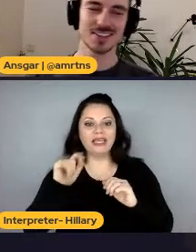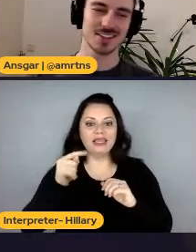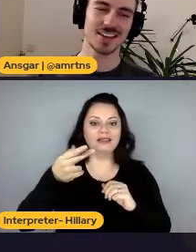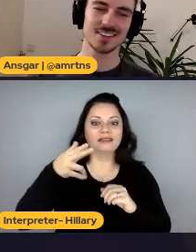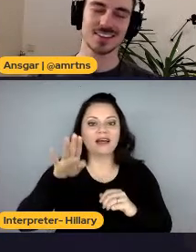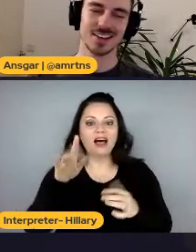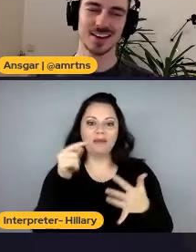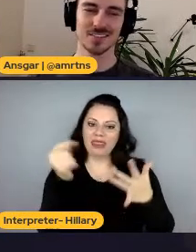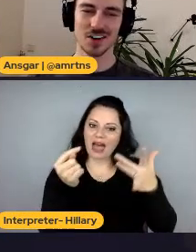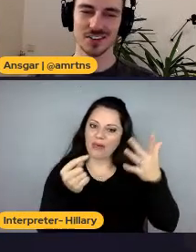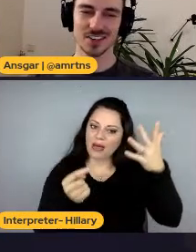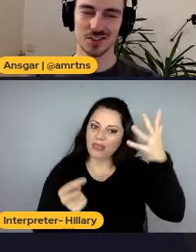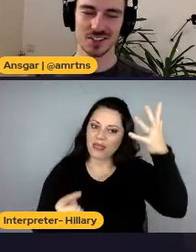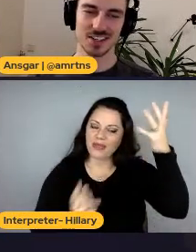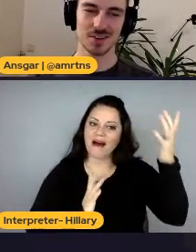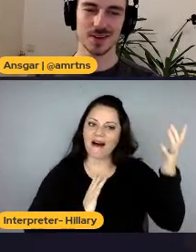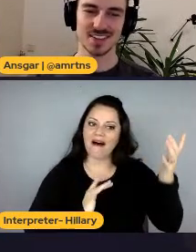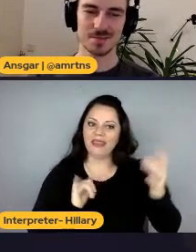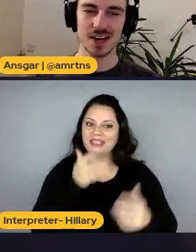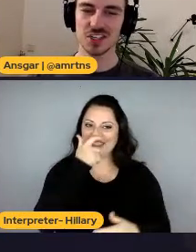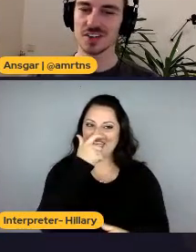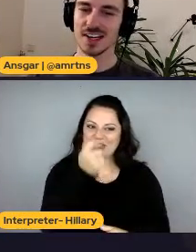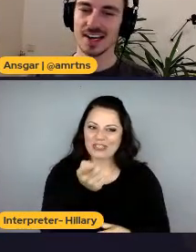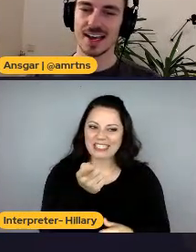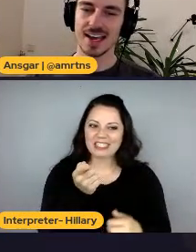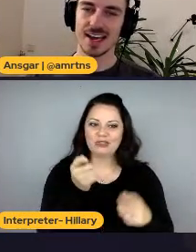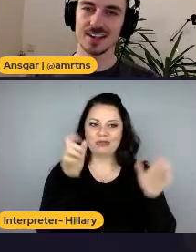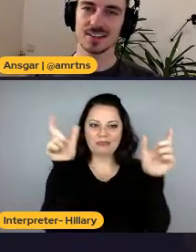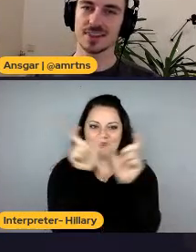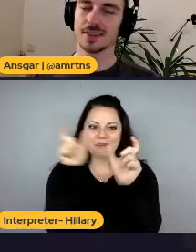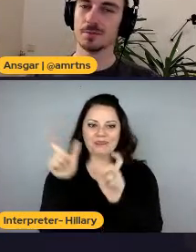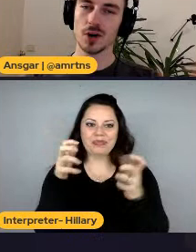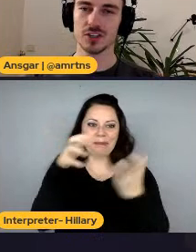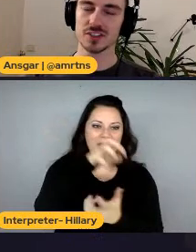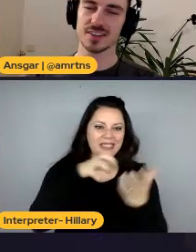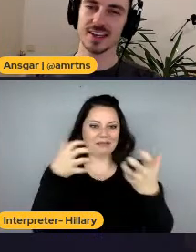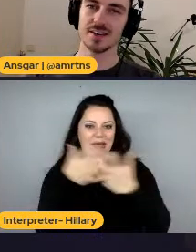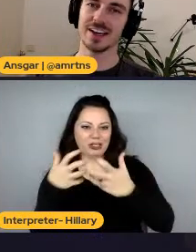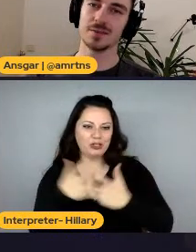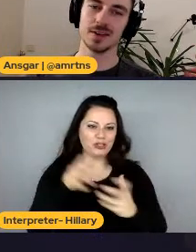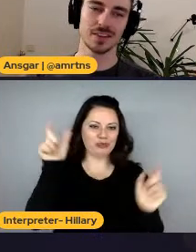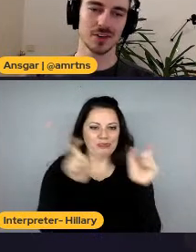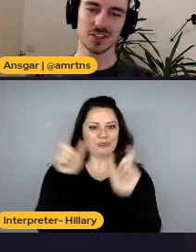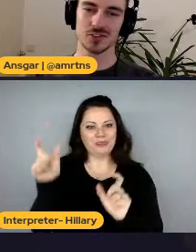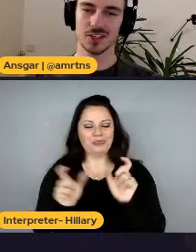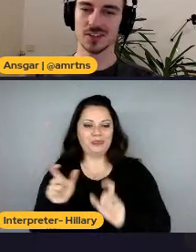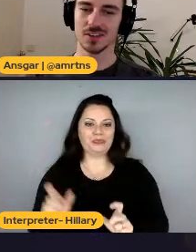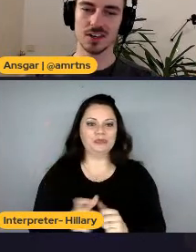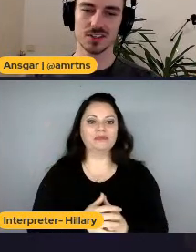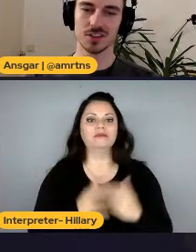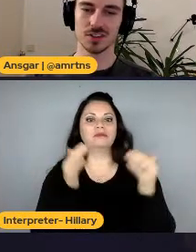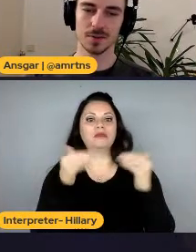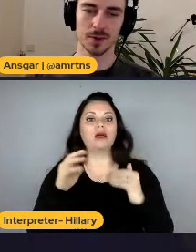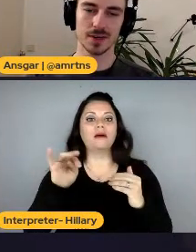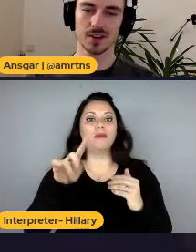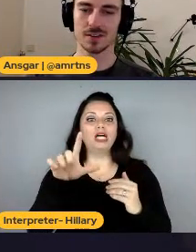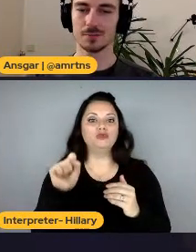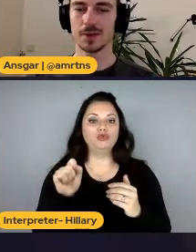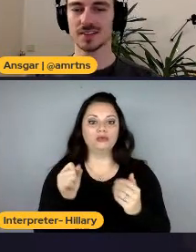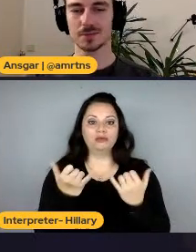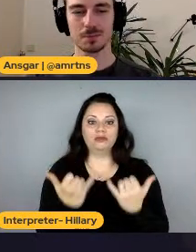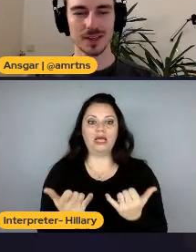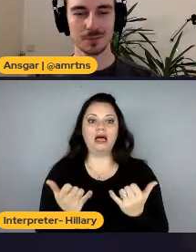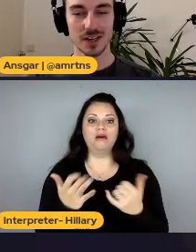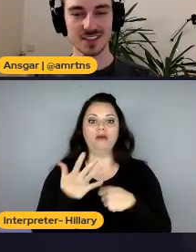so on. So that's always interesting to mix and match. And the modules that are available on the registry also implement a lot